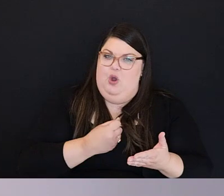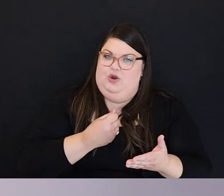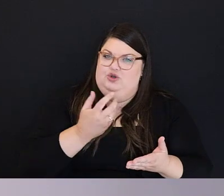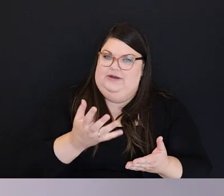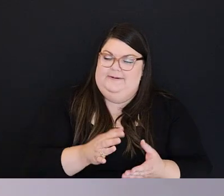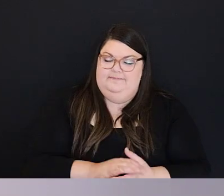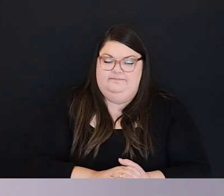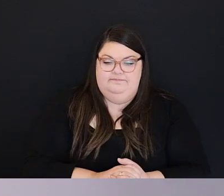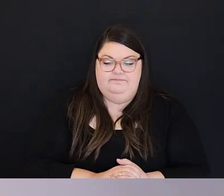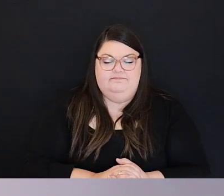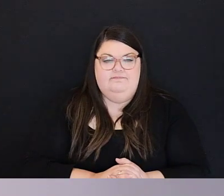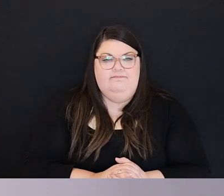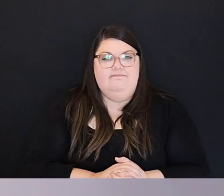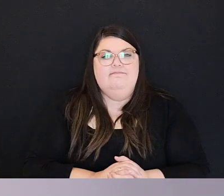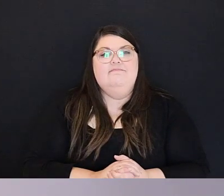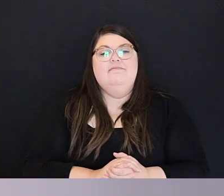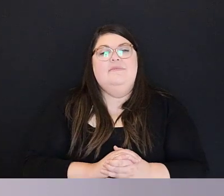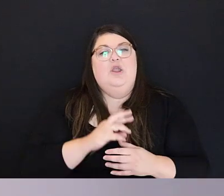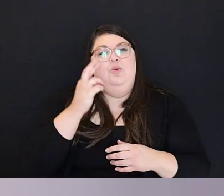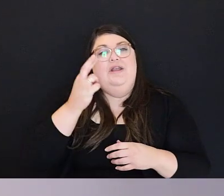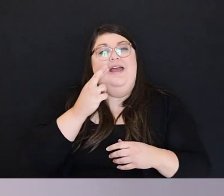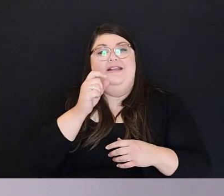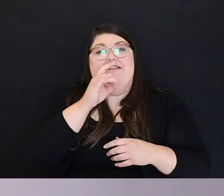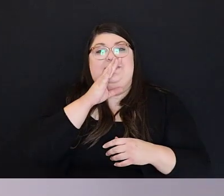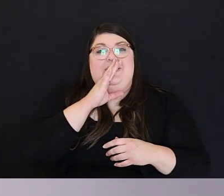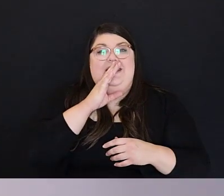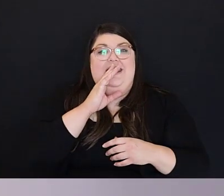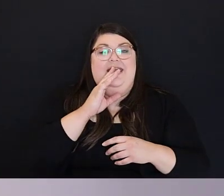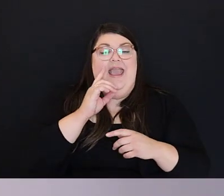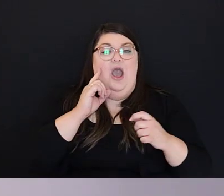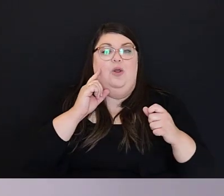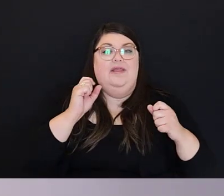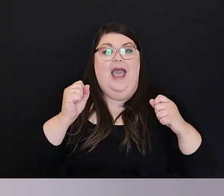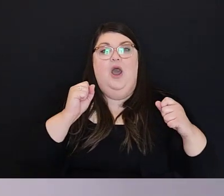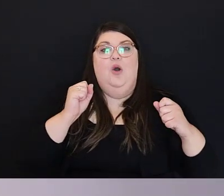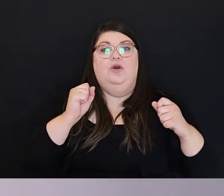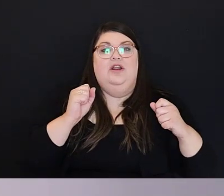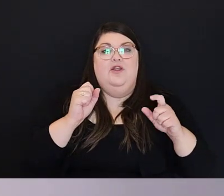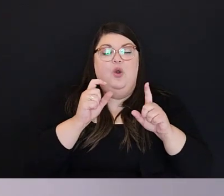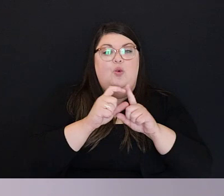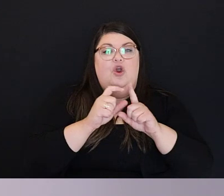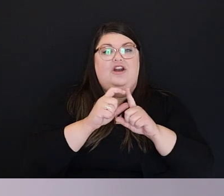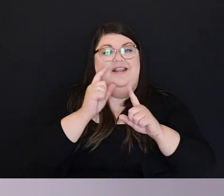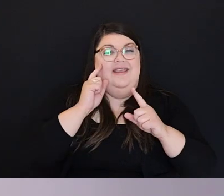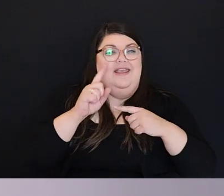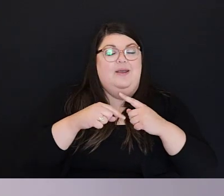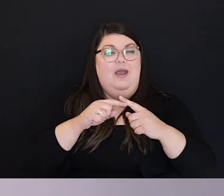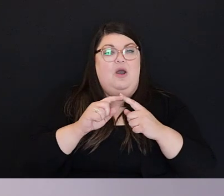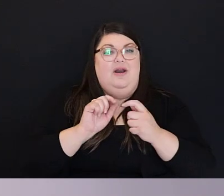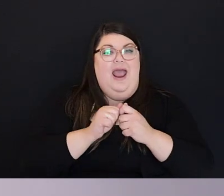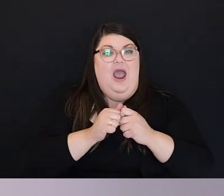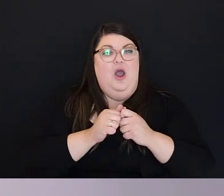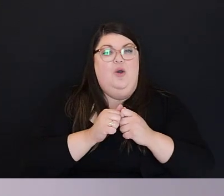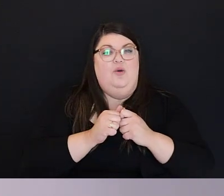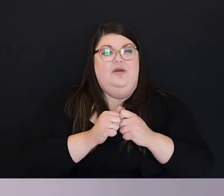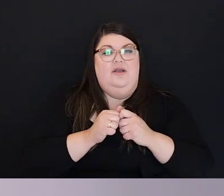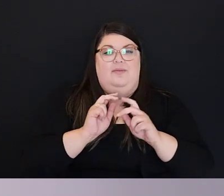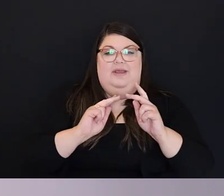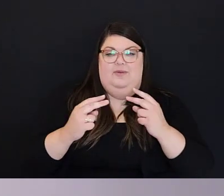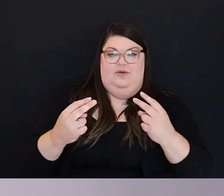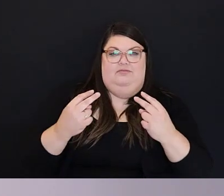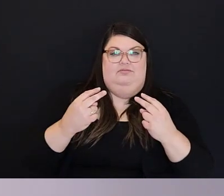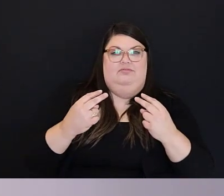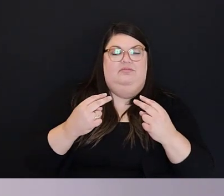that speaking words aloud and really thinking about how you read and where the room for